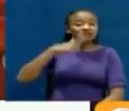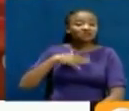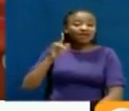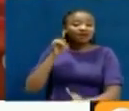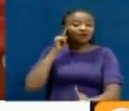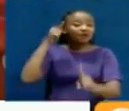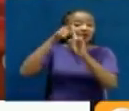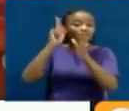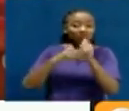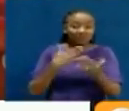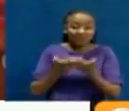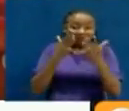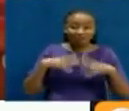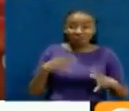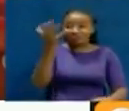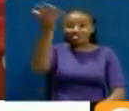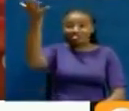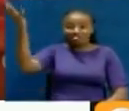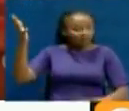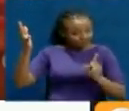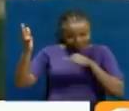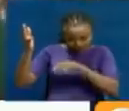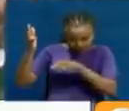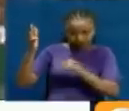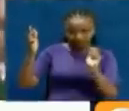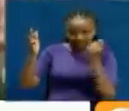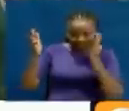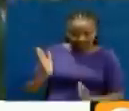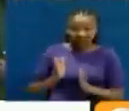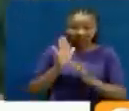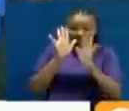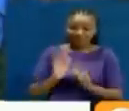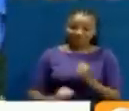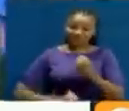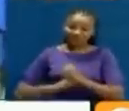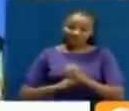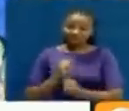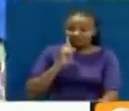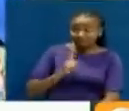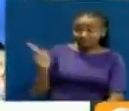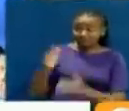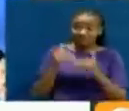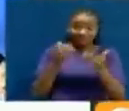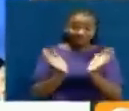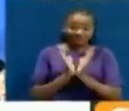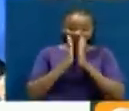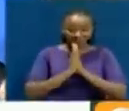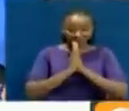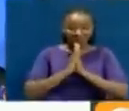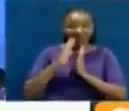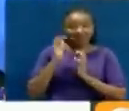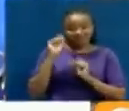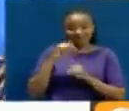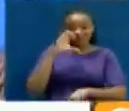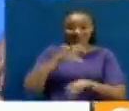help people abroad while my natives are suffering. The prayerful family might soon have two doctors